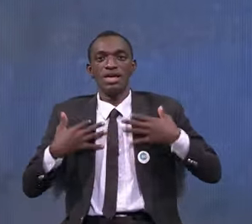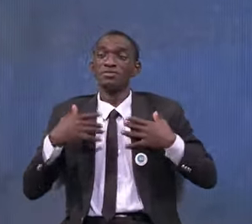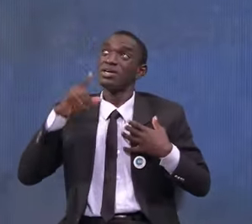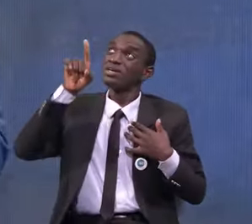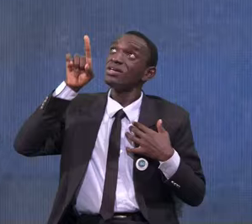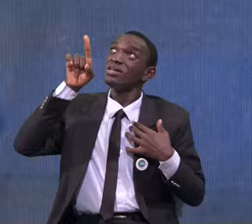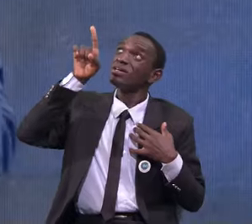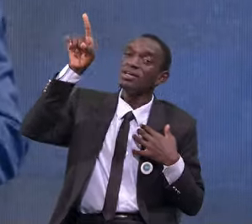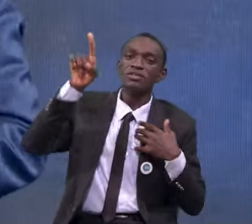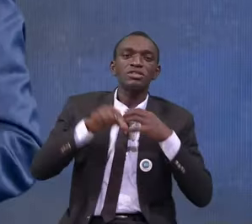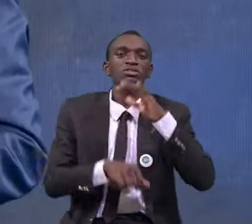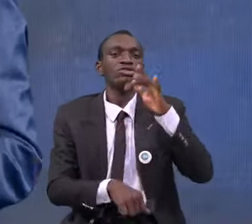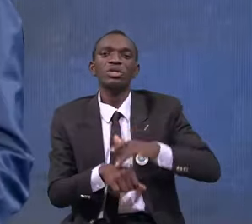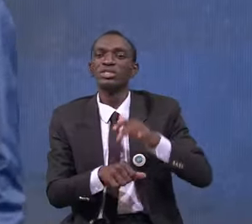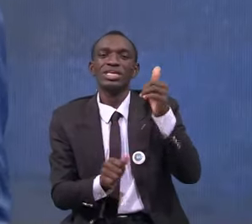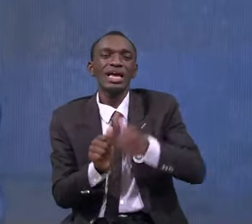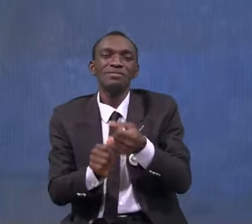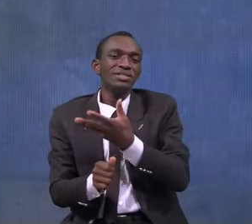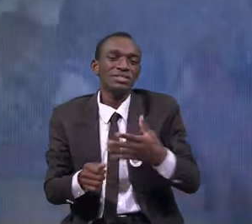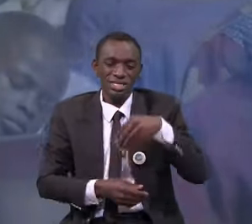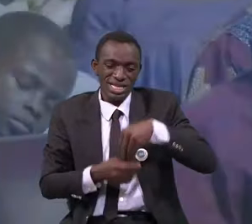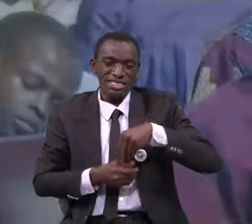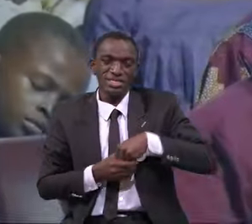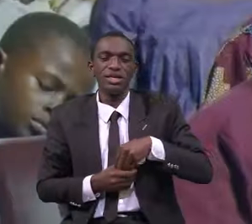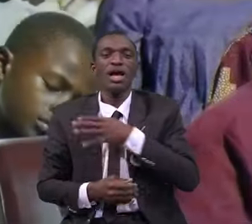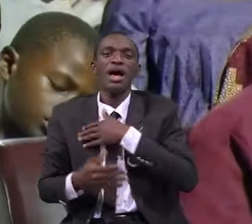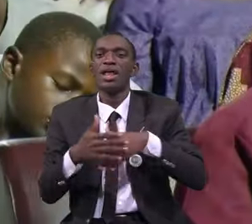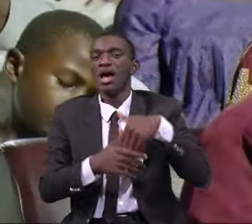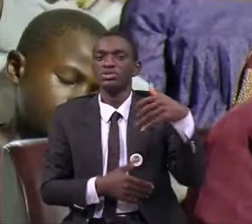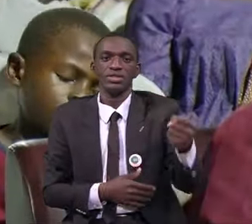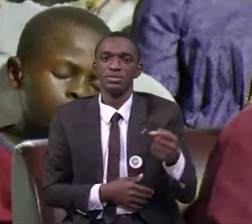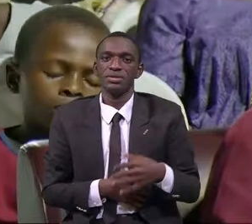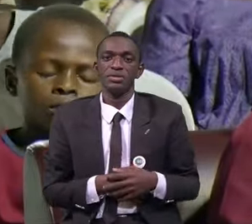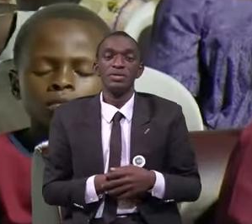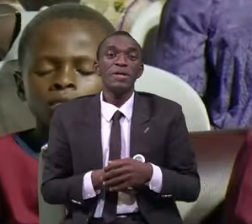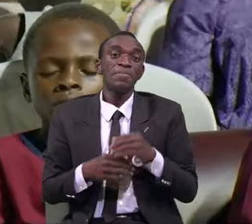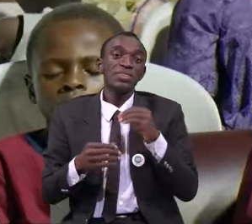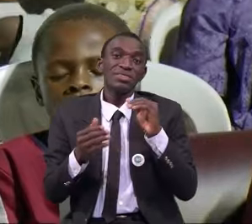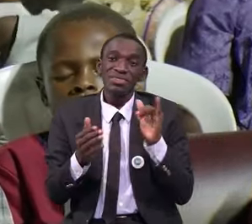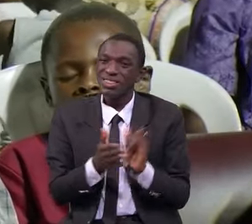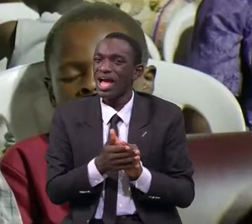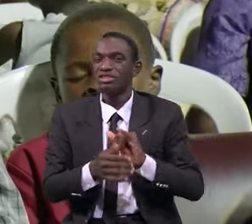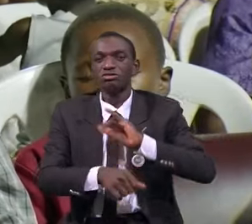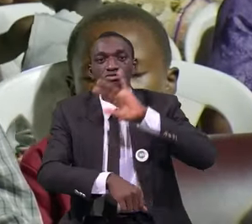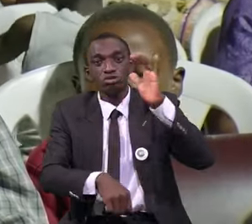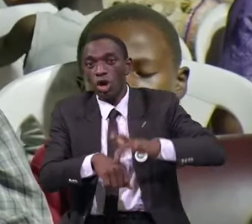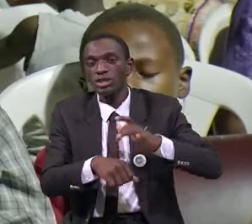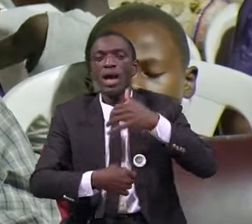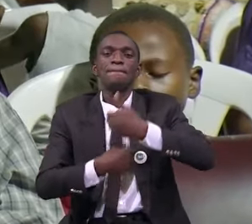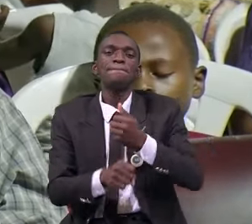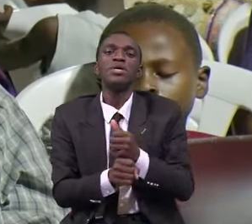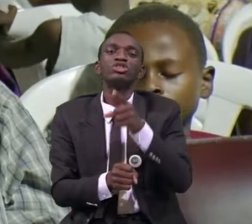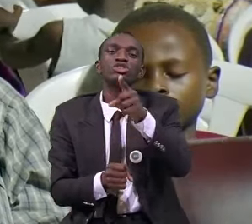touches everything within and without. That touch makes you a different